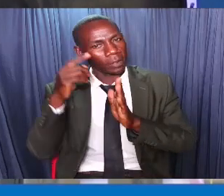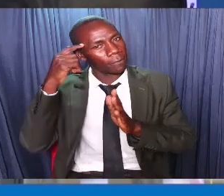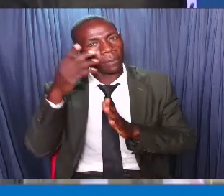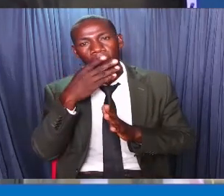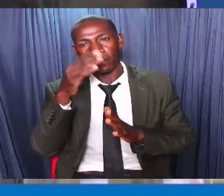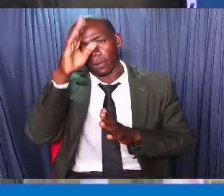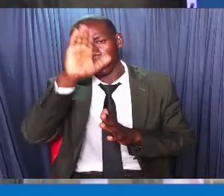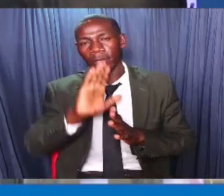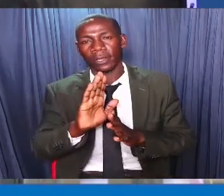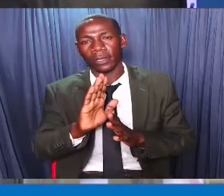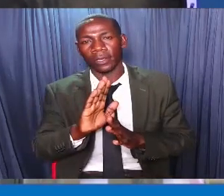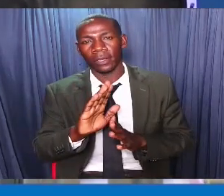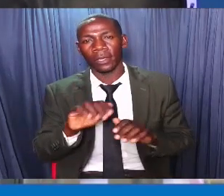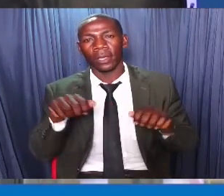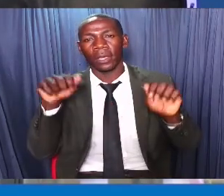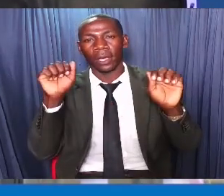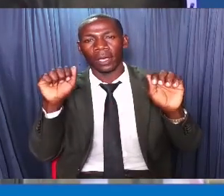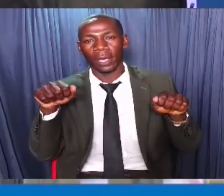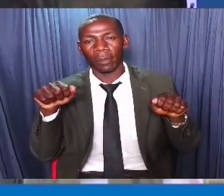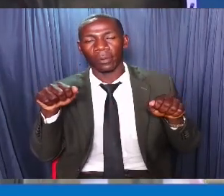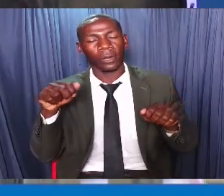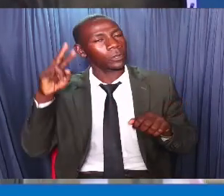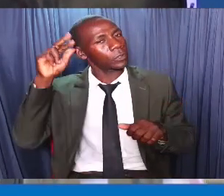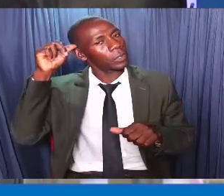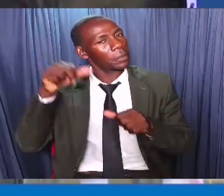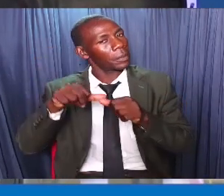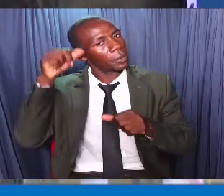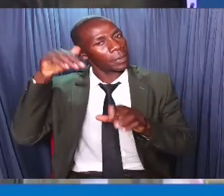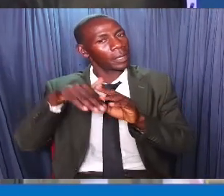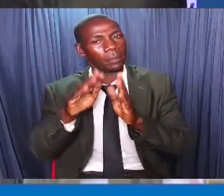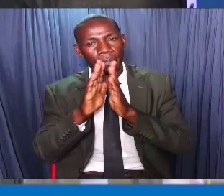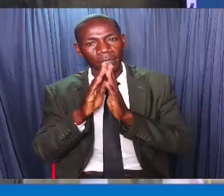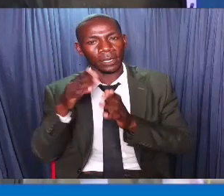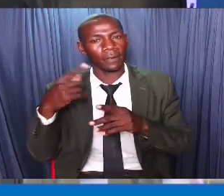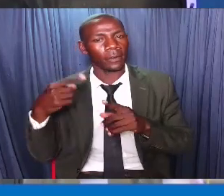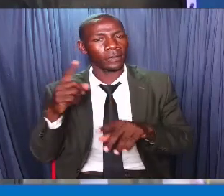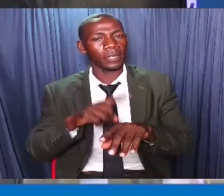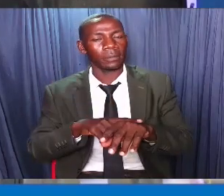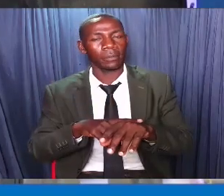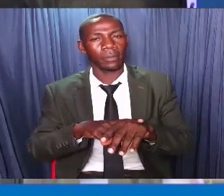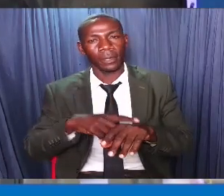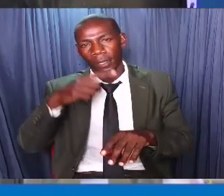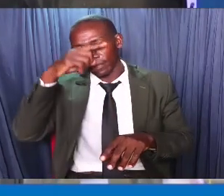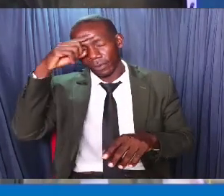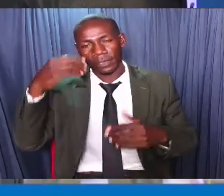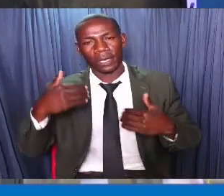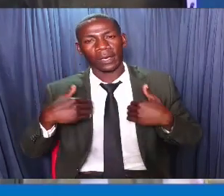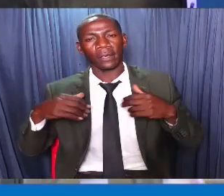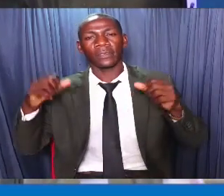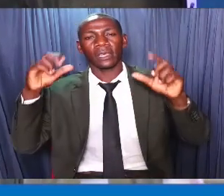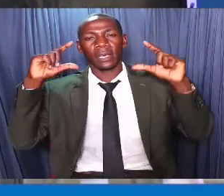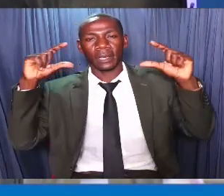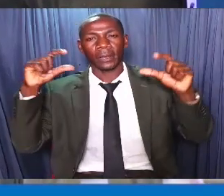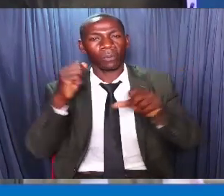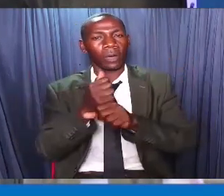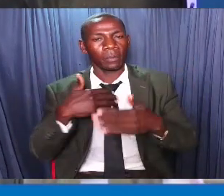To pray for the servant of God. Tujaliwe kumuombea kumkumbuka kila wakati. Be enabled to remember him in your prayers every time. Kwa sababu ana kazi kubwa mbele yake. Because